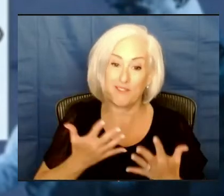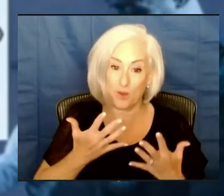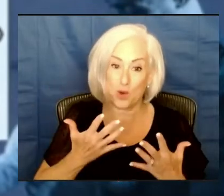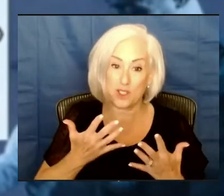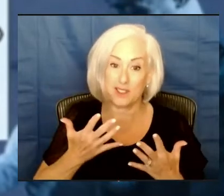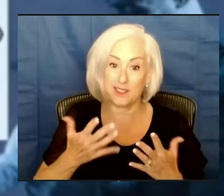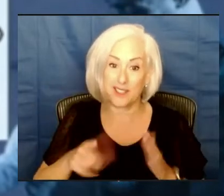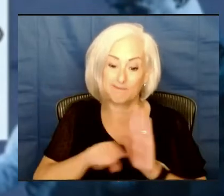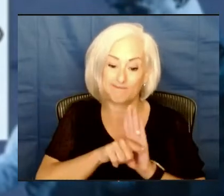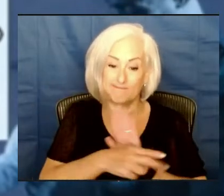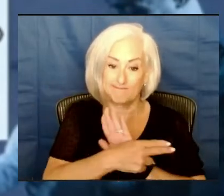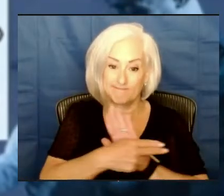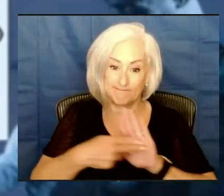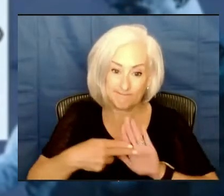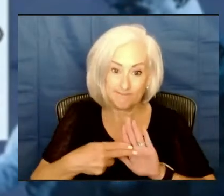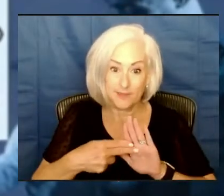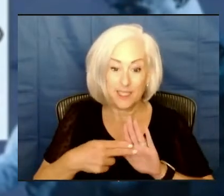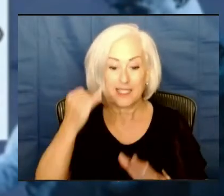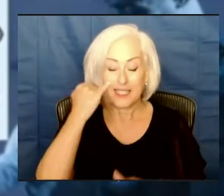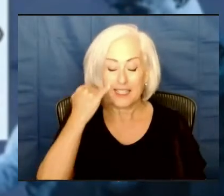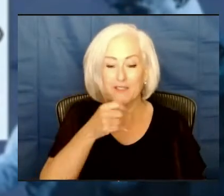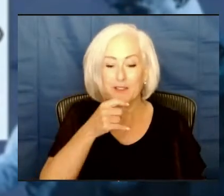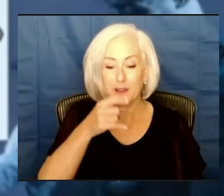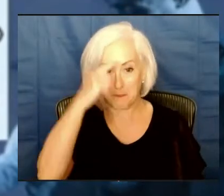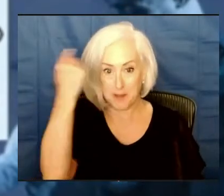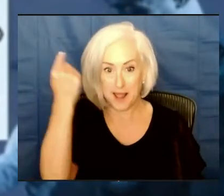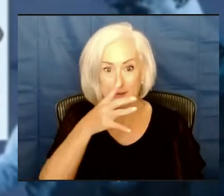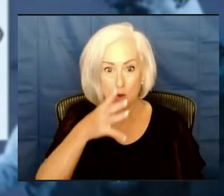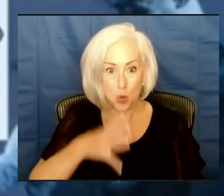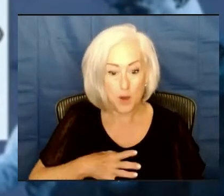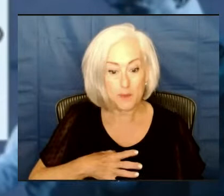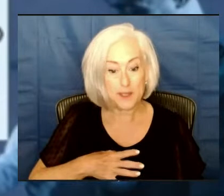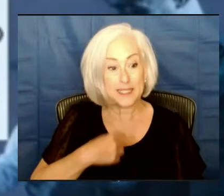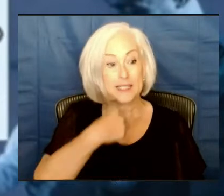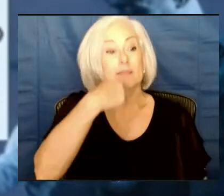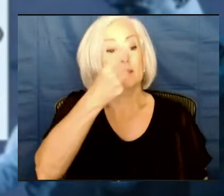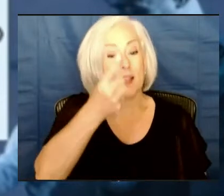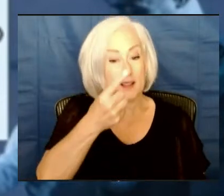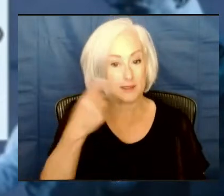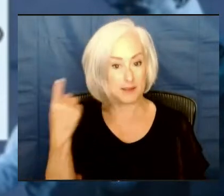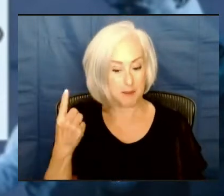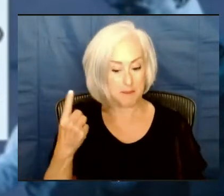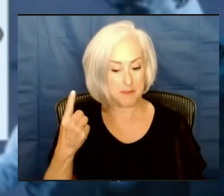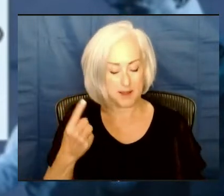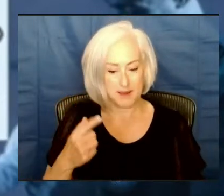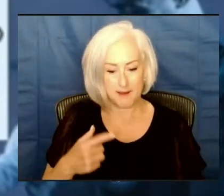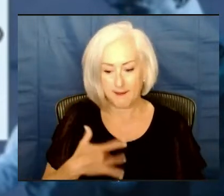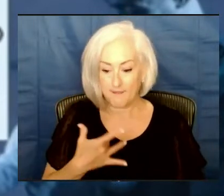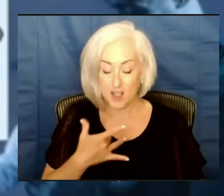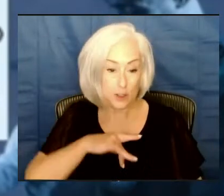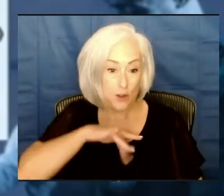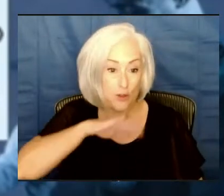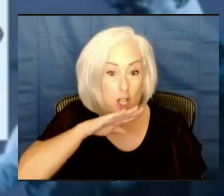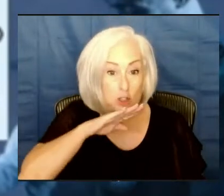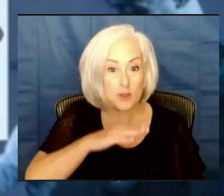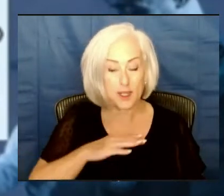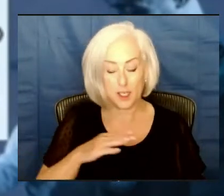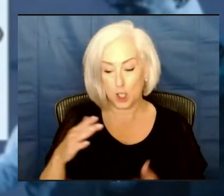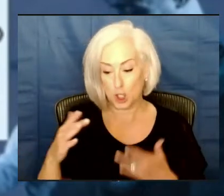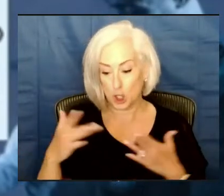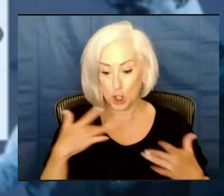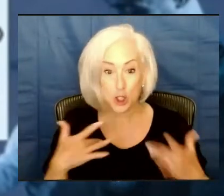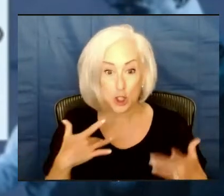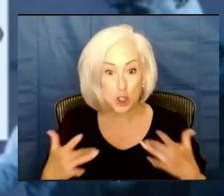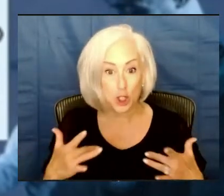Black women if they speak up, if they are concerned, if they are frustrated in any way that they're not, particularly if they're